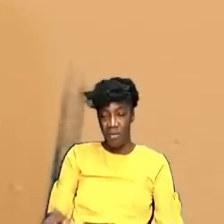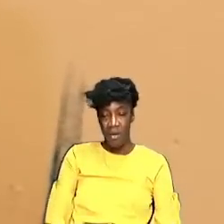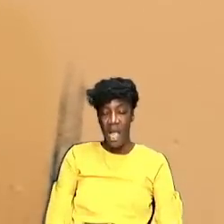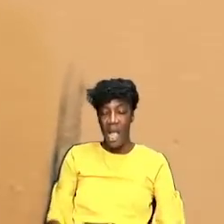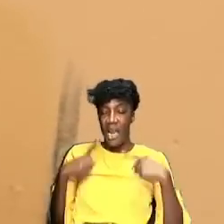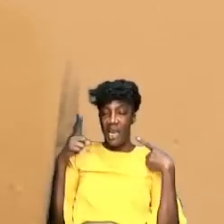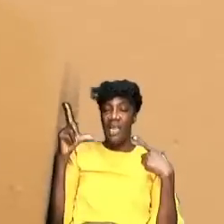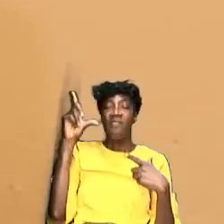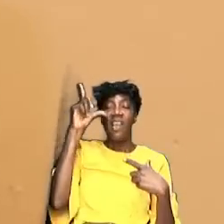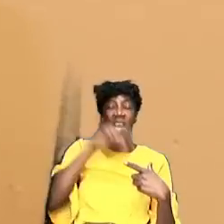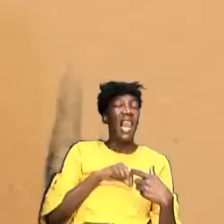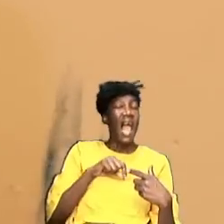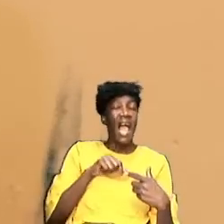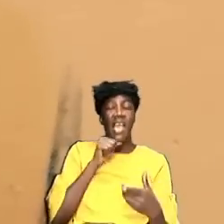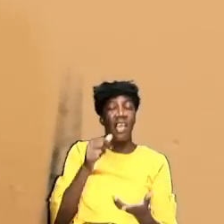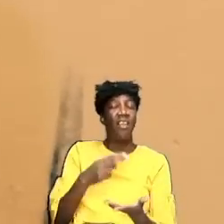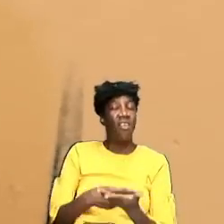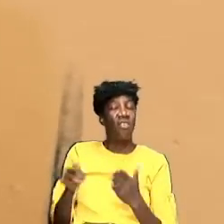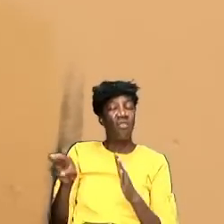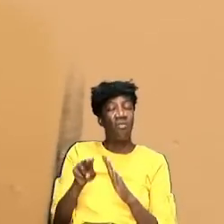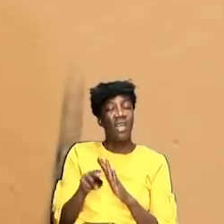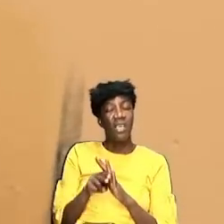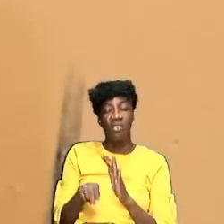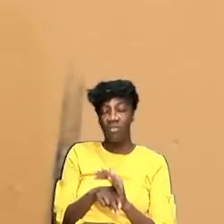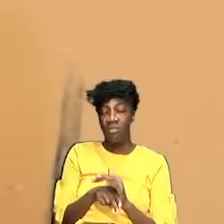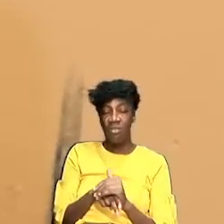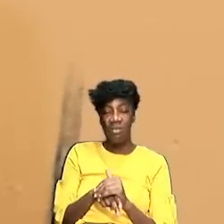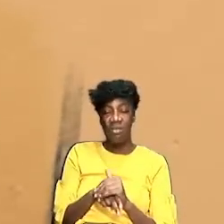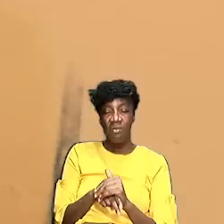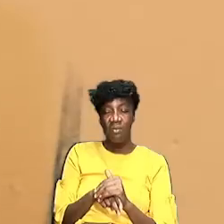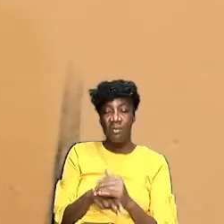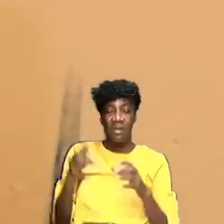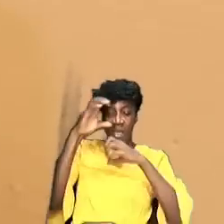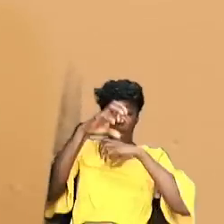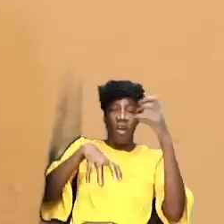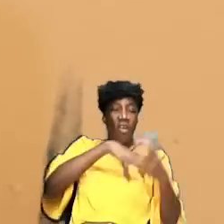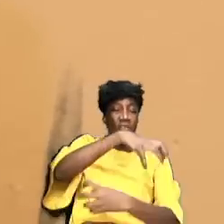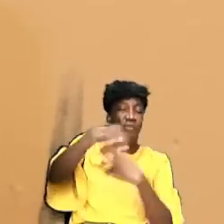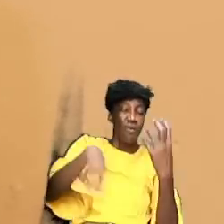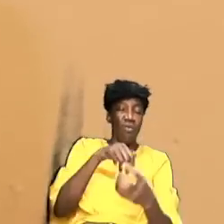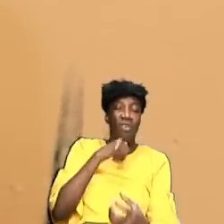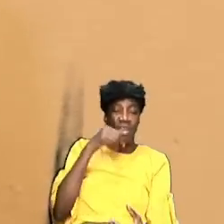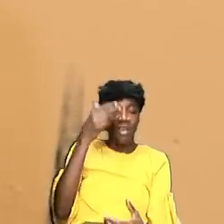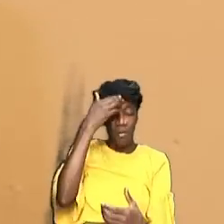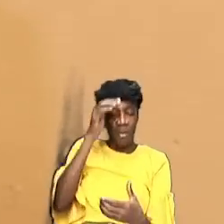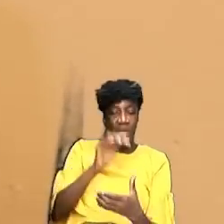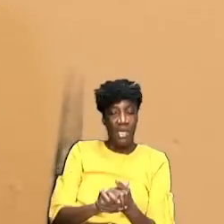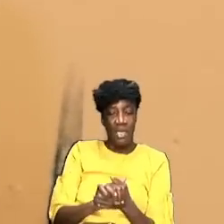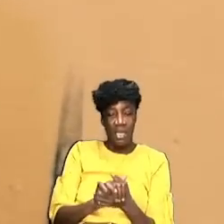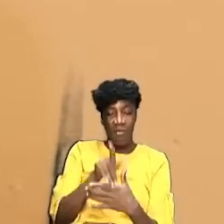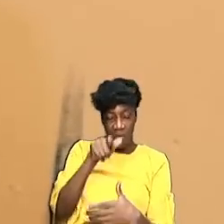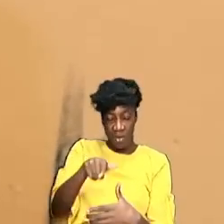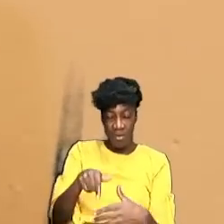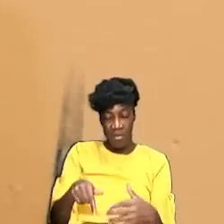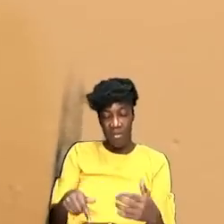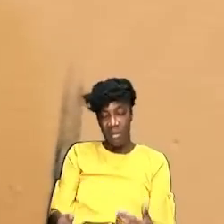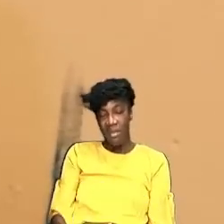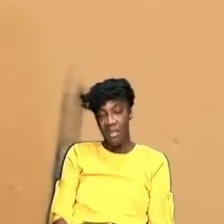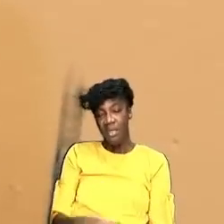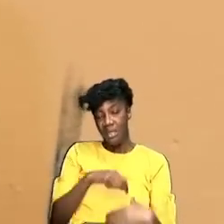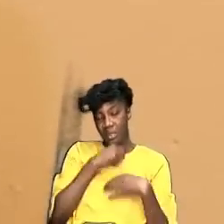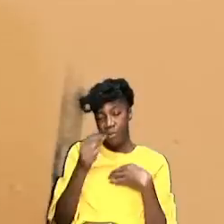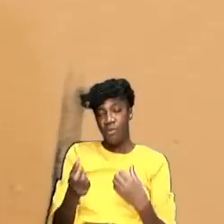going to live in unrighteousness. You're going to live in confusion. You're going to live a life of unbelief. And you're going to be in spiritual